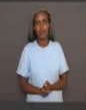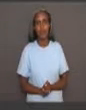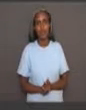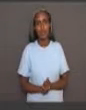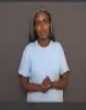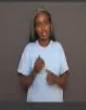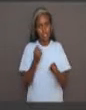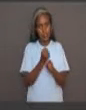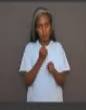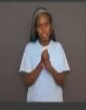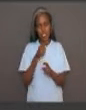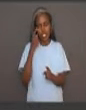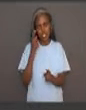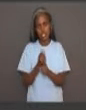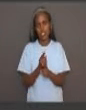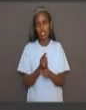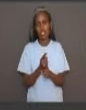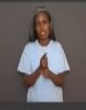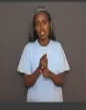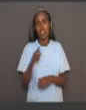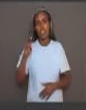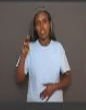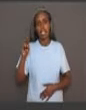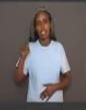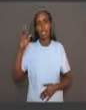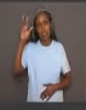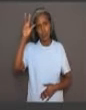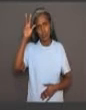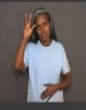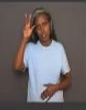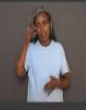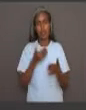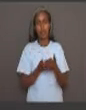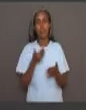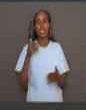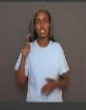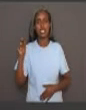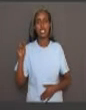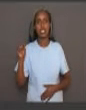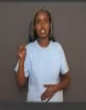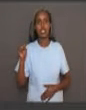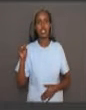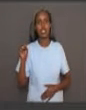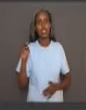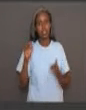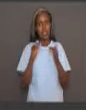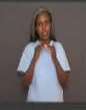Let us make the assertion that n cubed minus